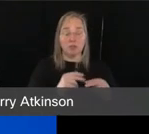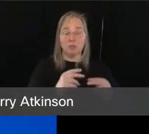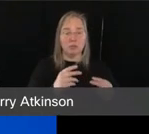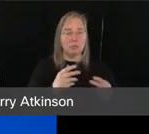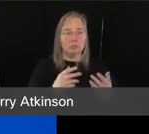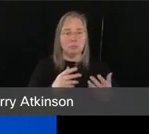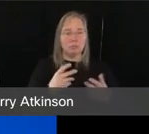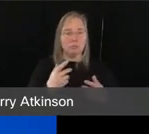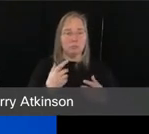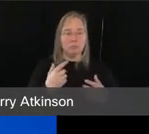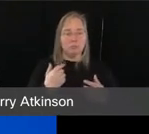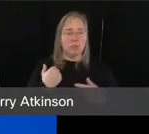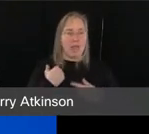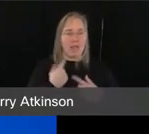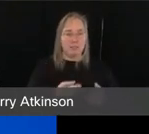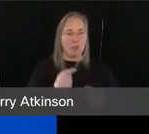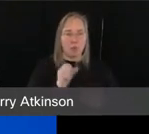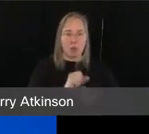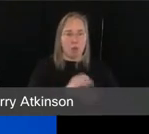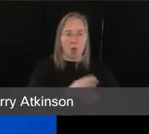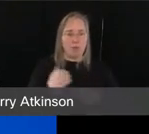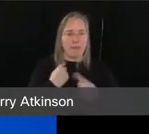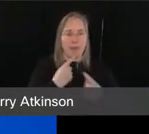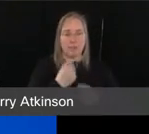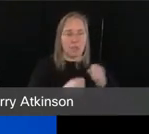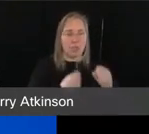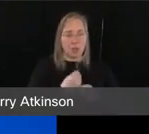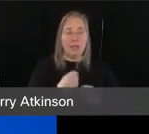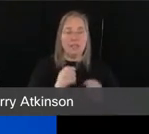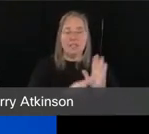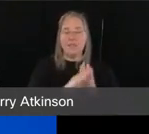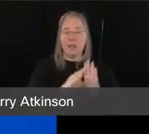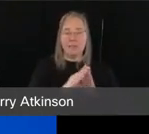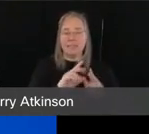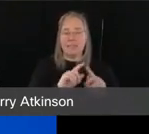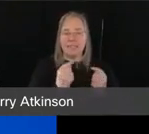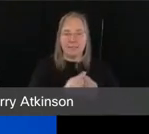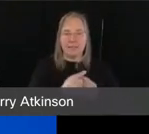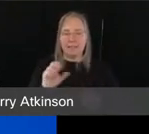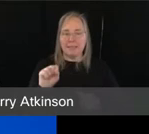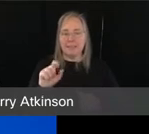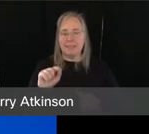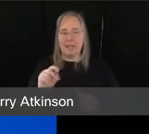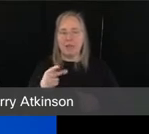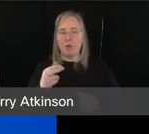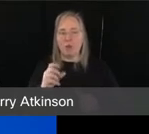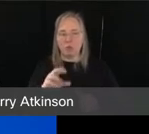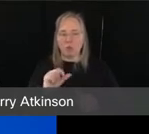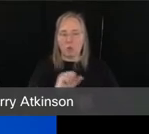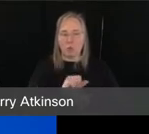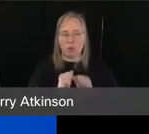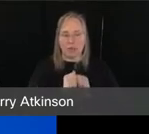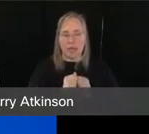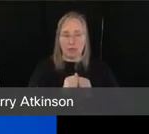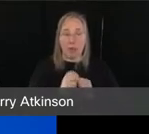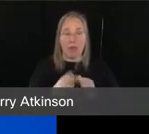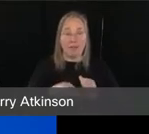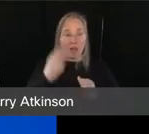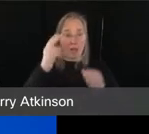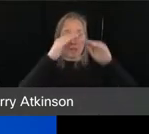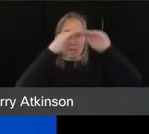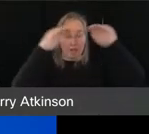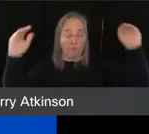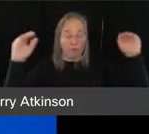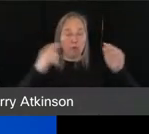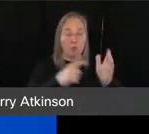over the past year. The development team and the stakeholders have worked together, and the high level requirements for the housing and